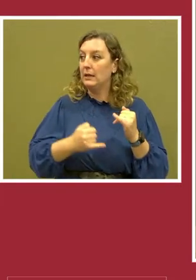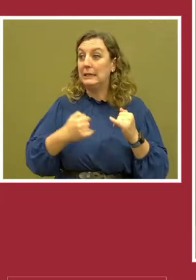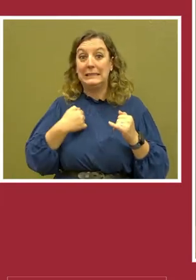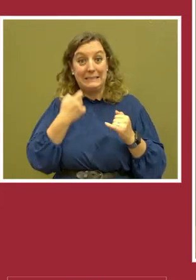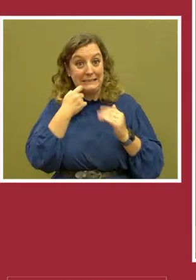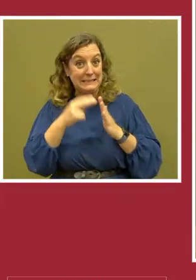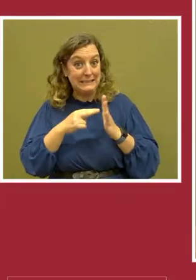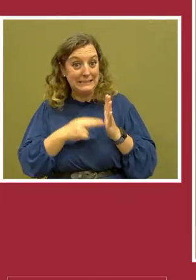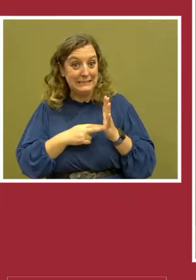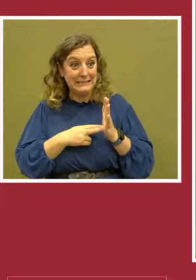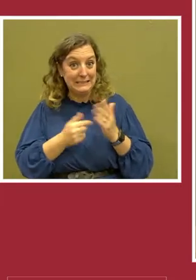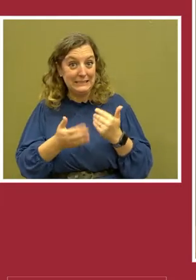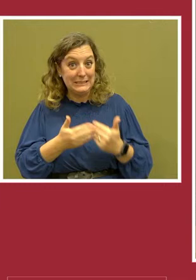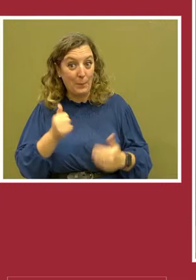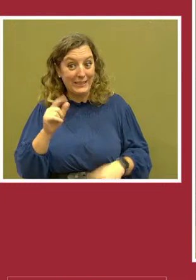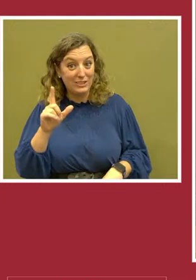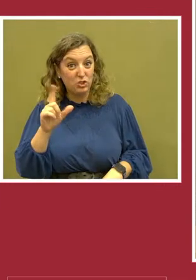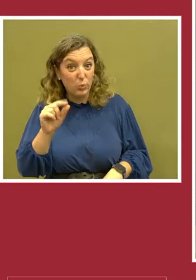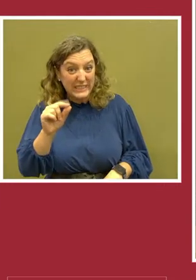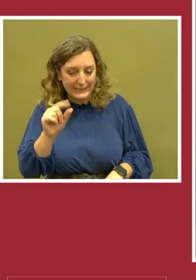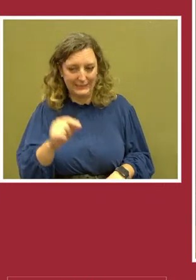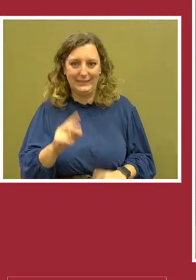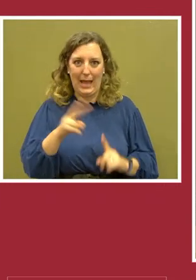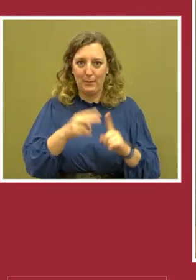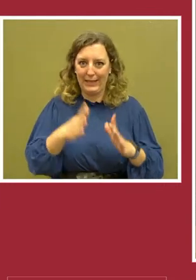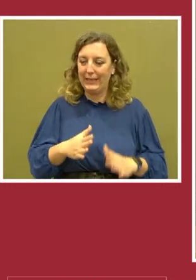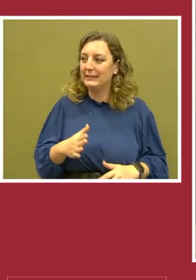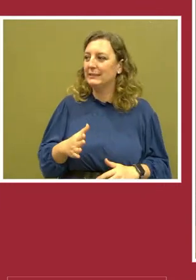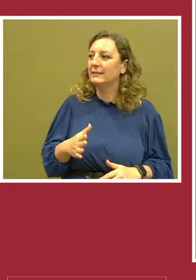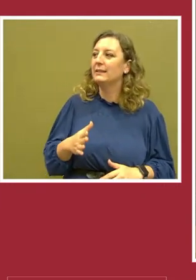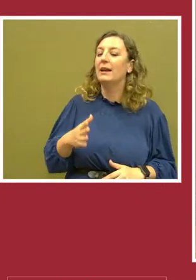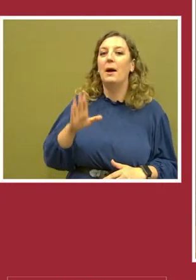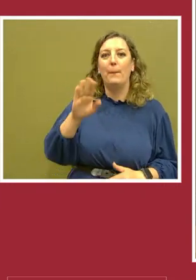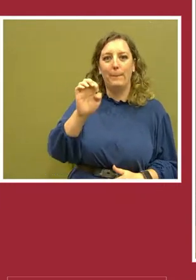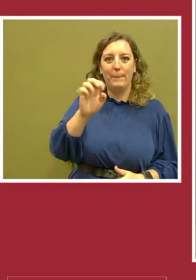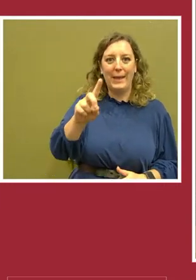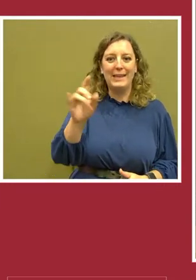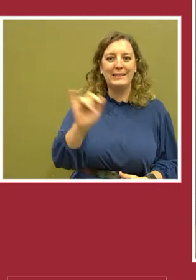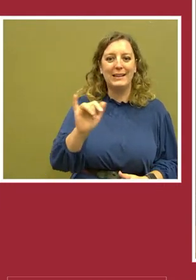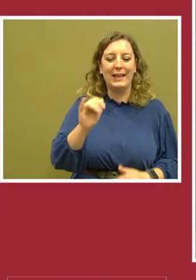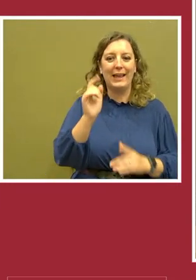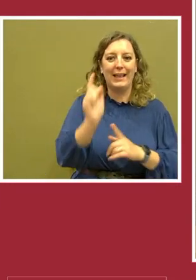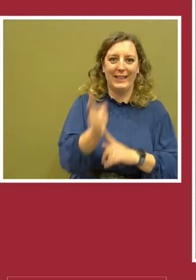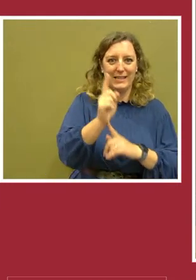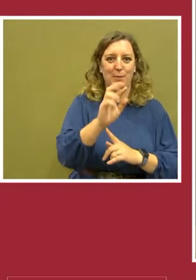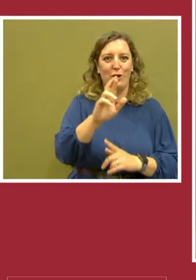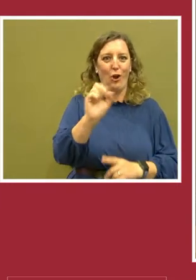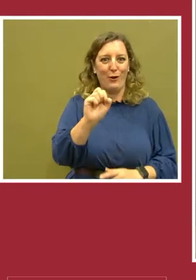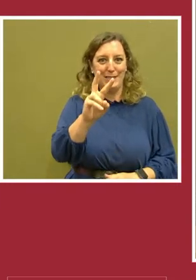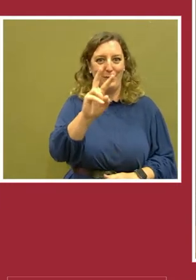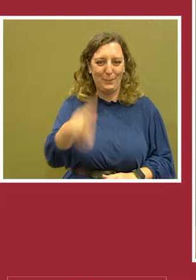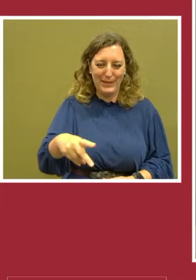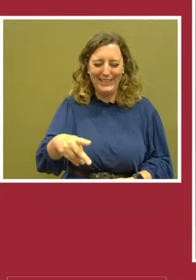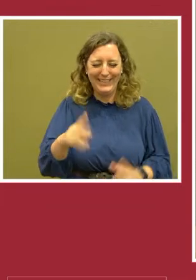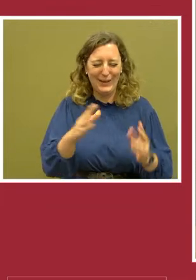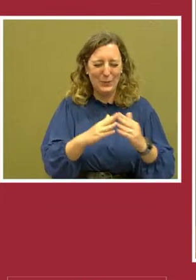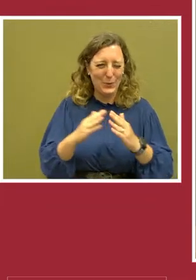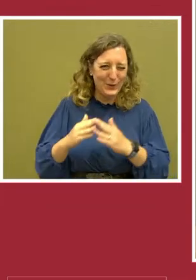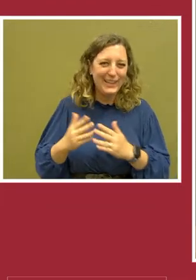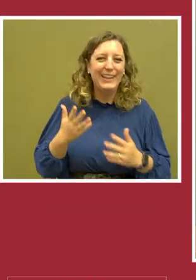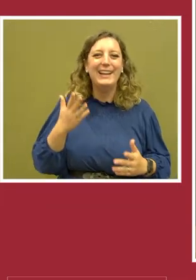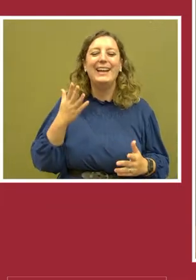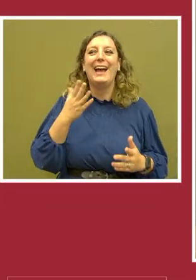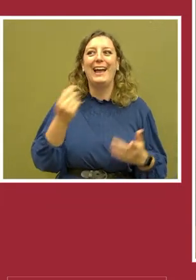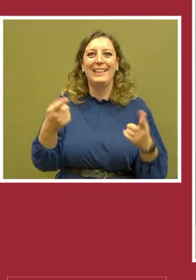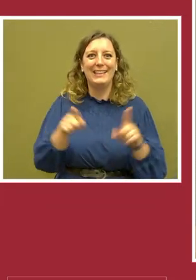note that says almost 20. I've always said that Bend is like a last minute RSVP community, and